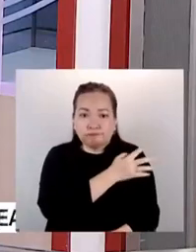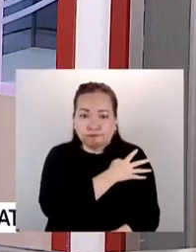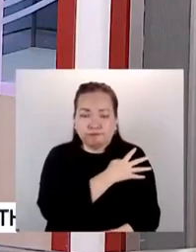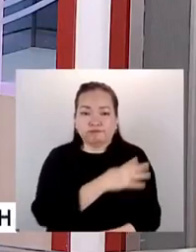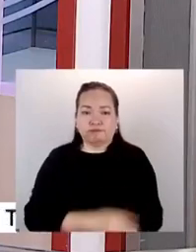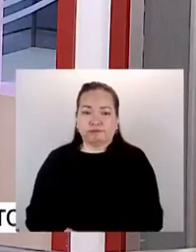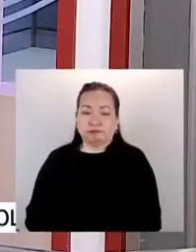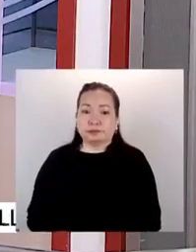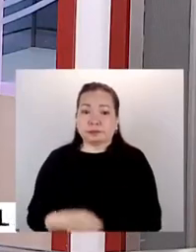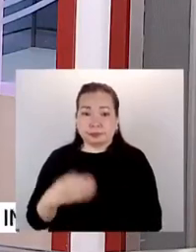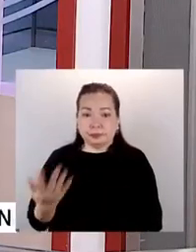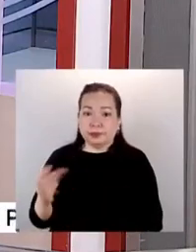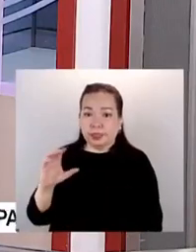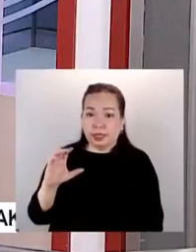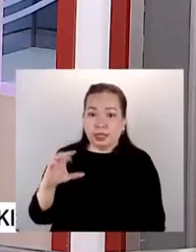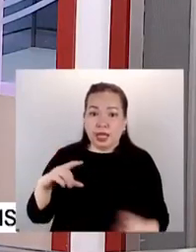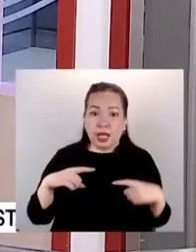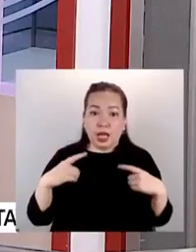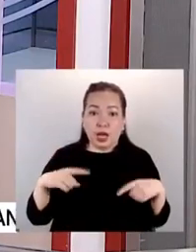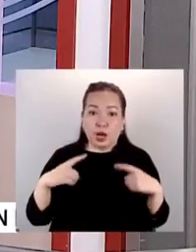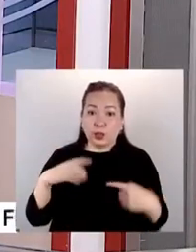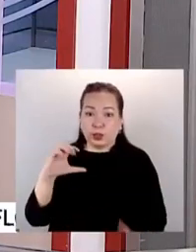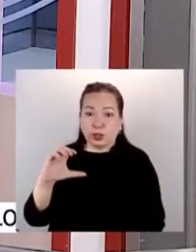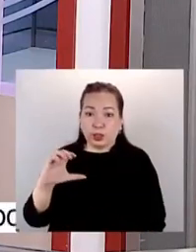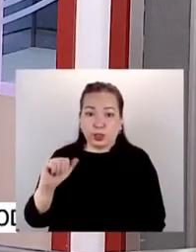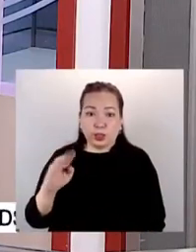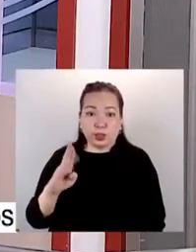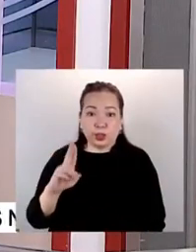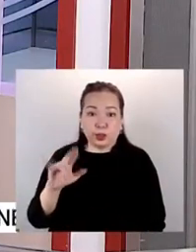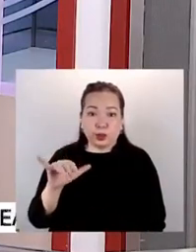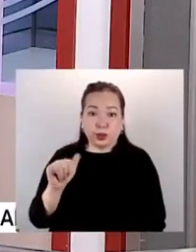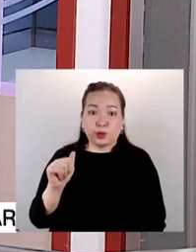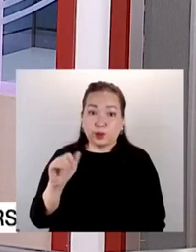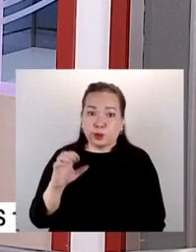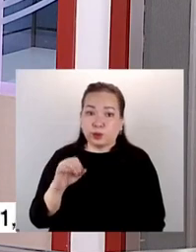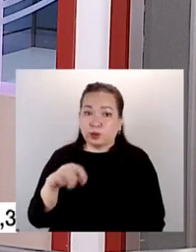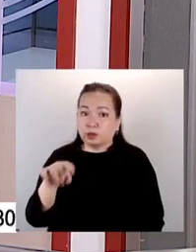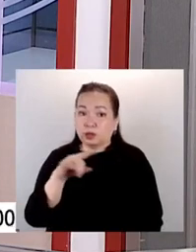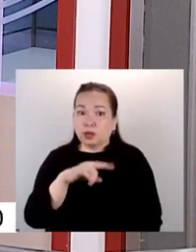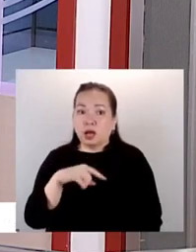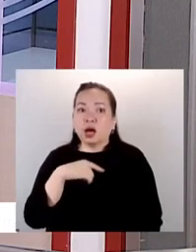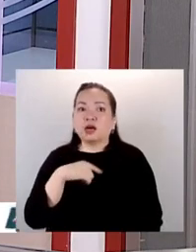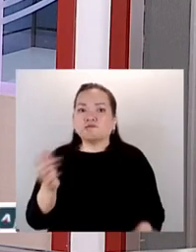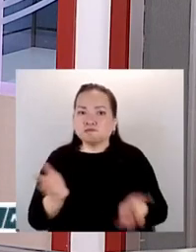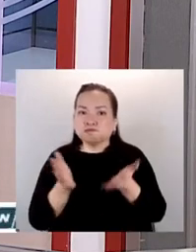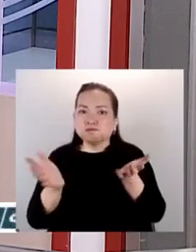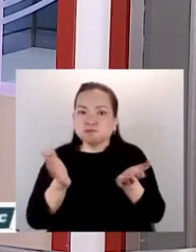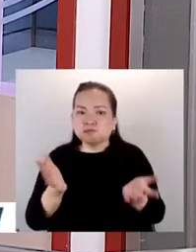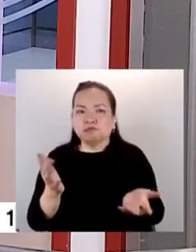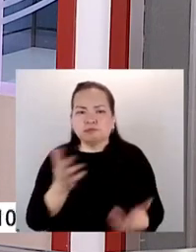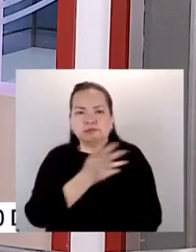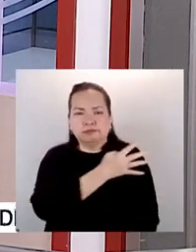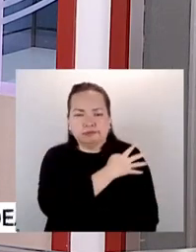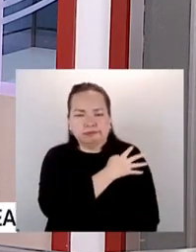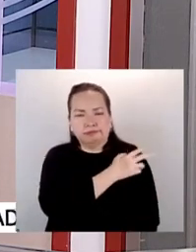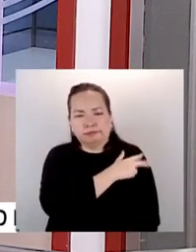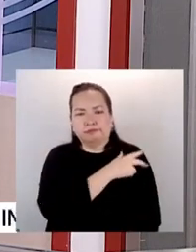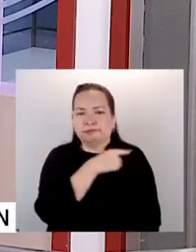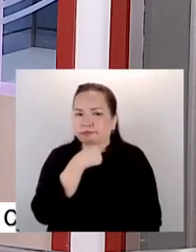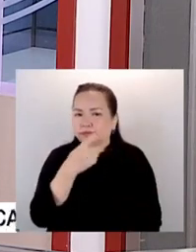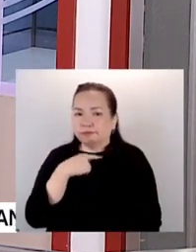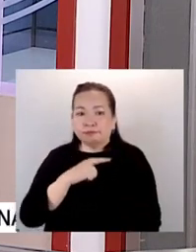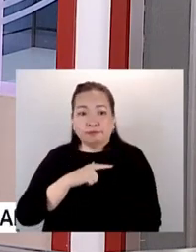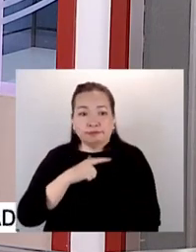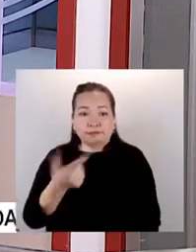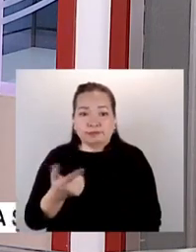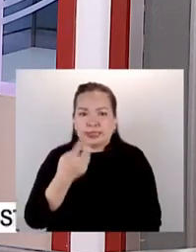Cabuyao City in Laguna launches a program to incentivize residents to get booster shots. Our correspondent Dennis Datu now joins us with